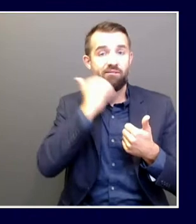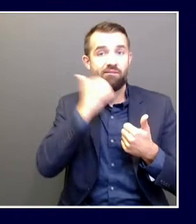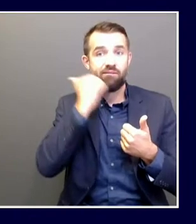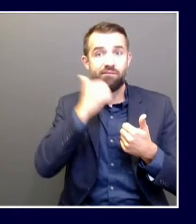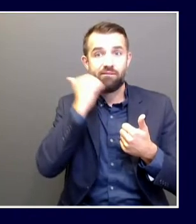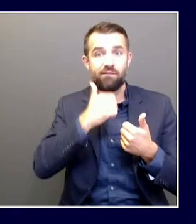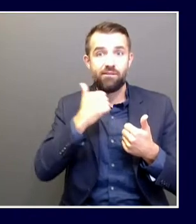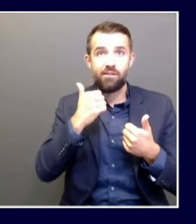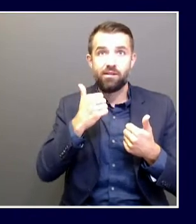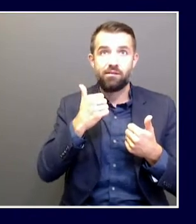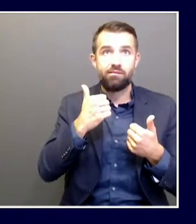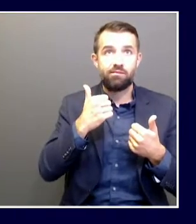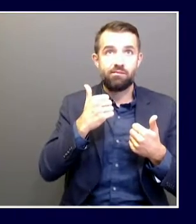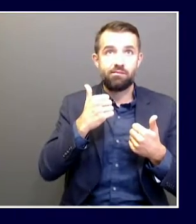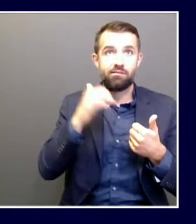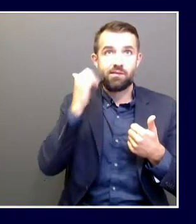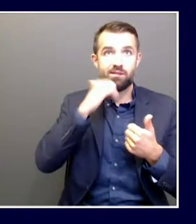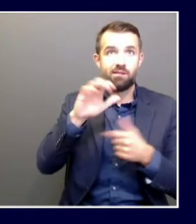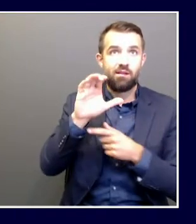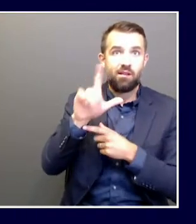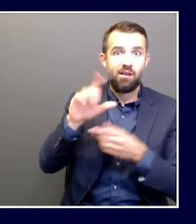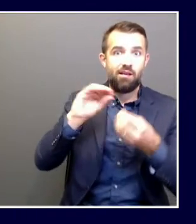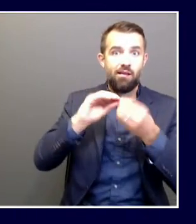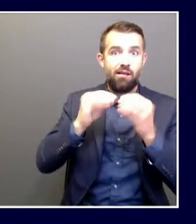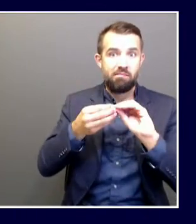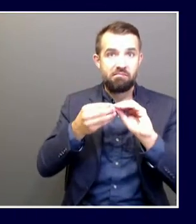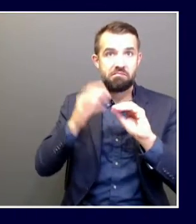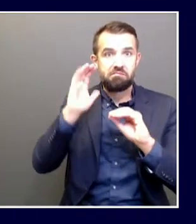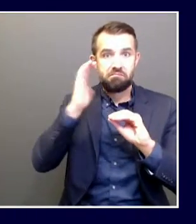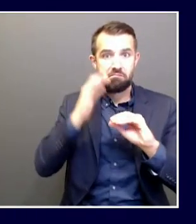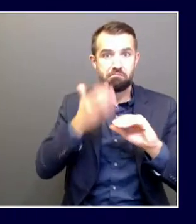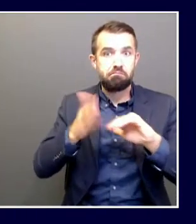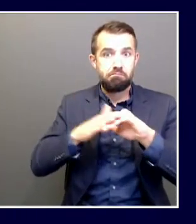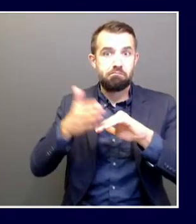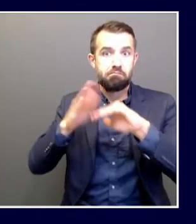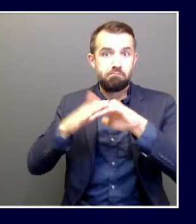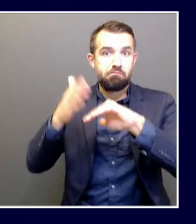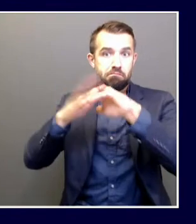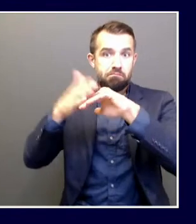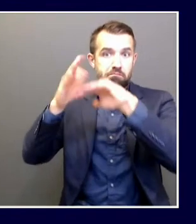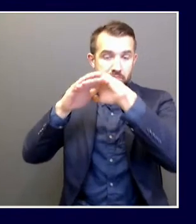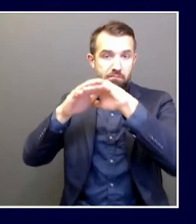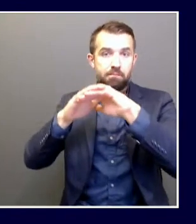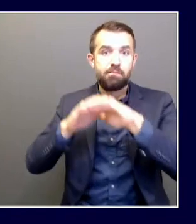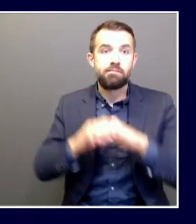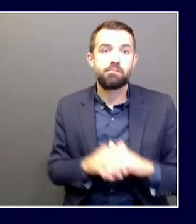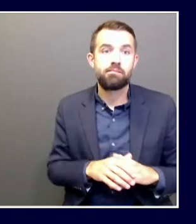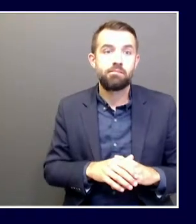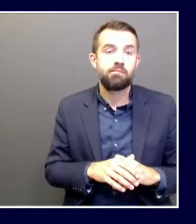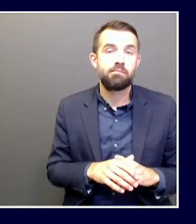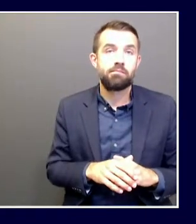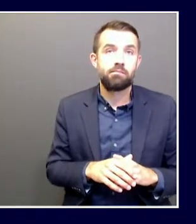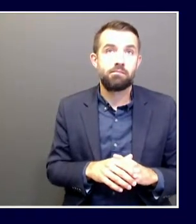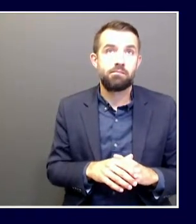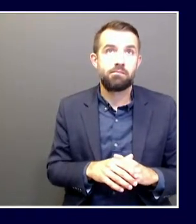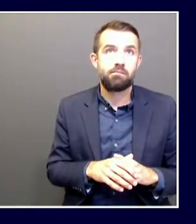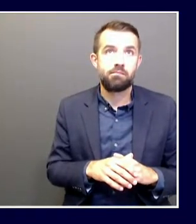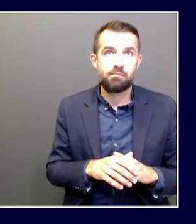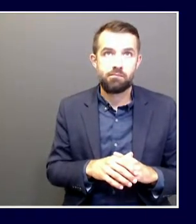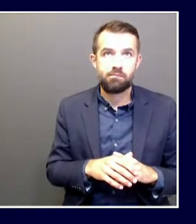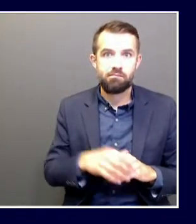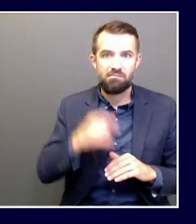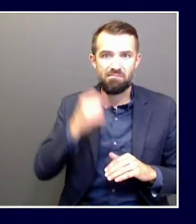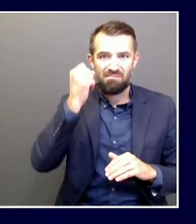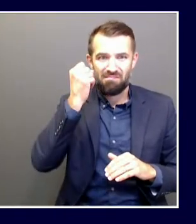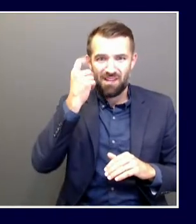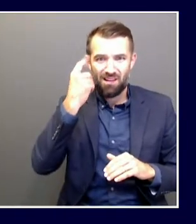trending in the other direction. I don't suspect that there is, but is there a tidy way of, like, if you and I were in